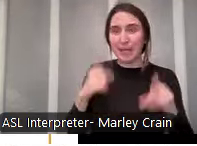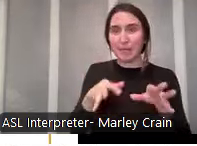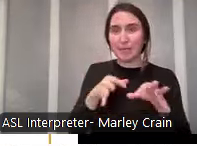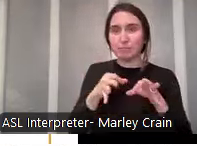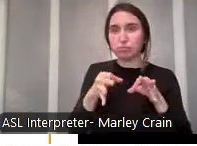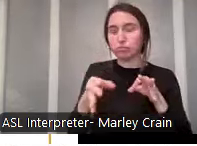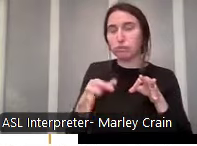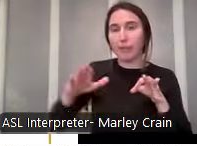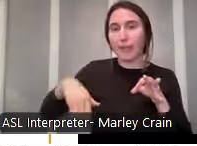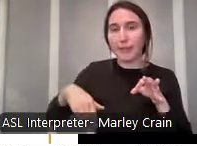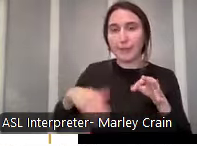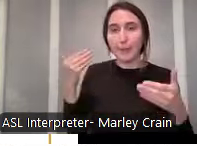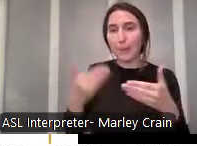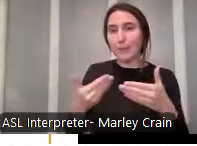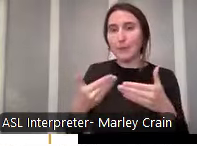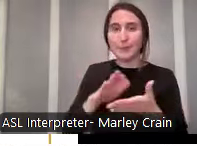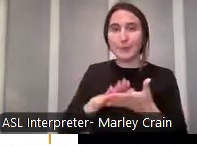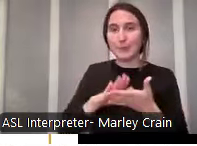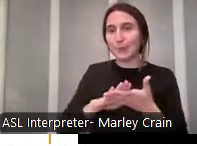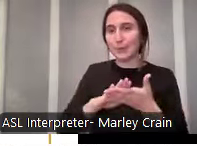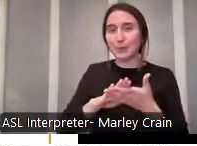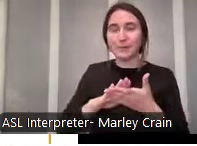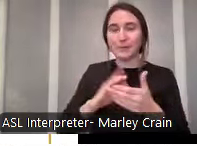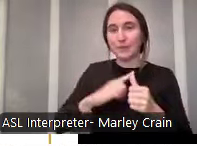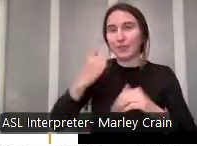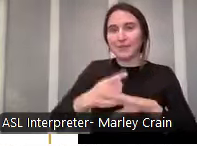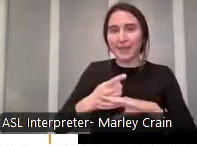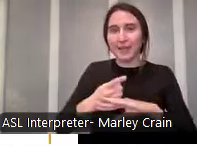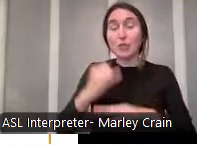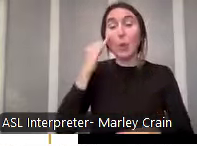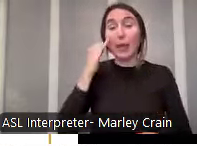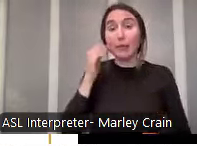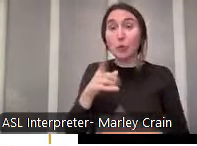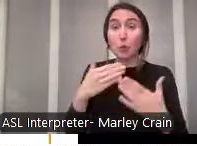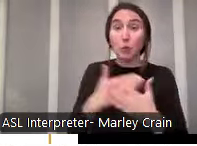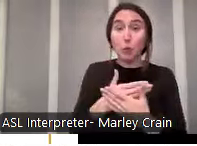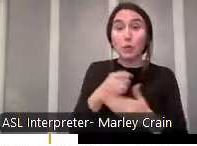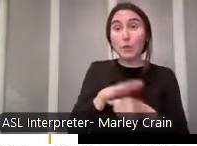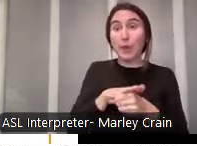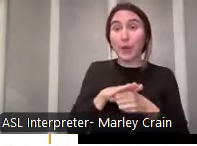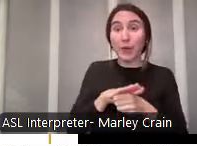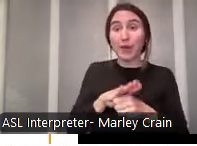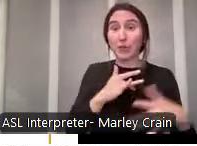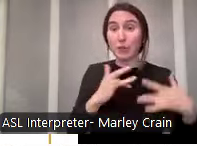that's concerned about it and new to a school, that might feel a little bit late.